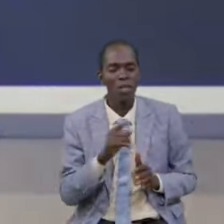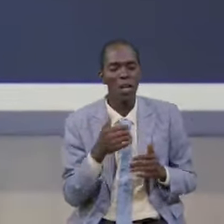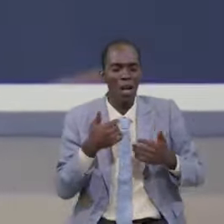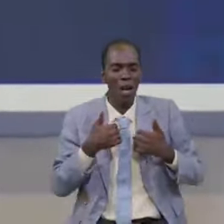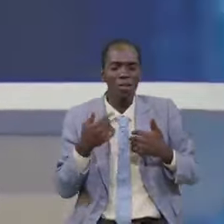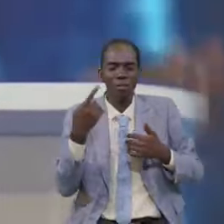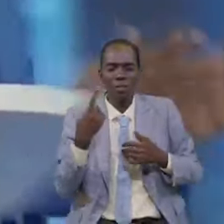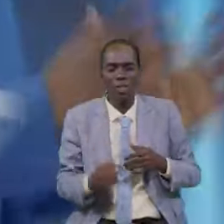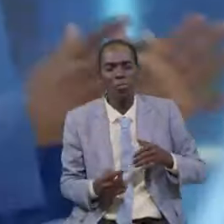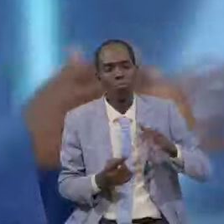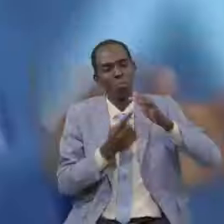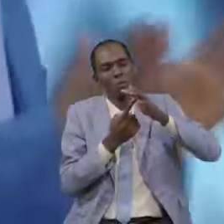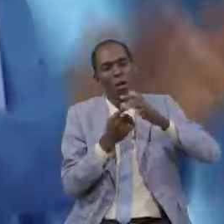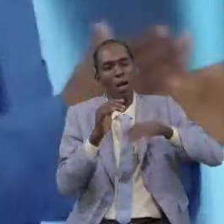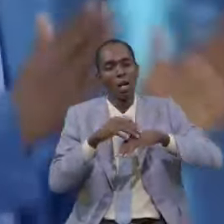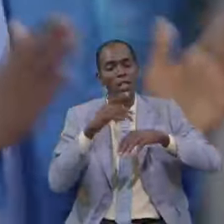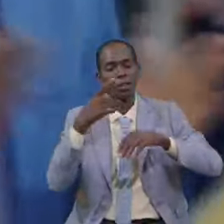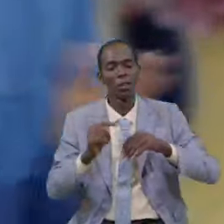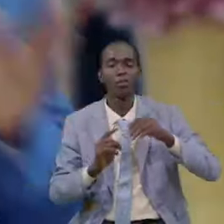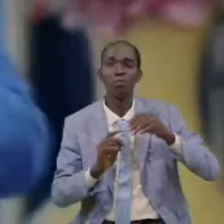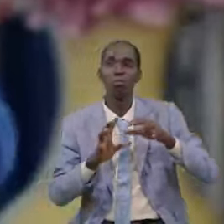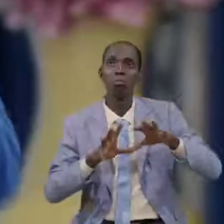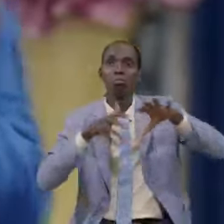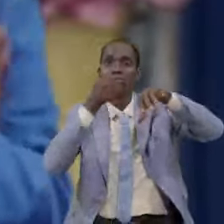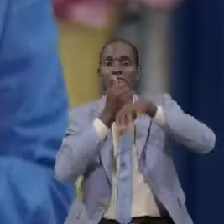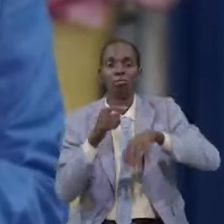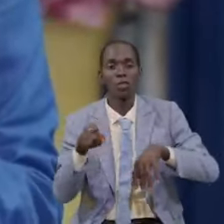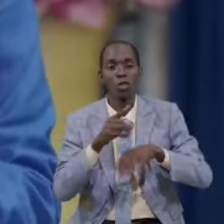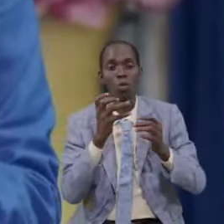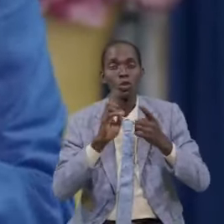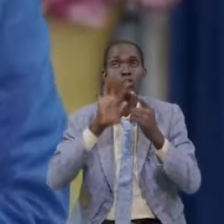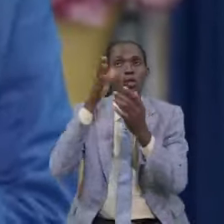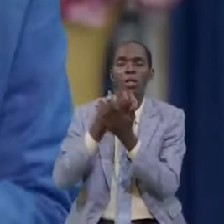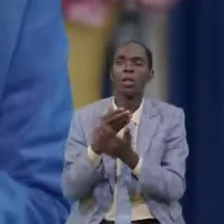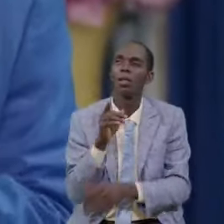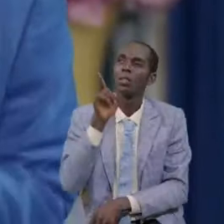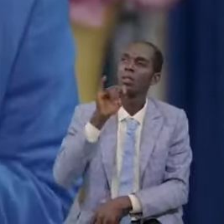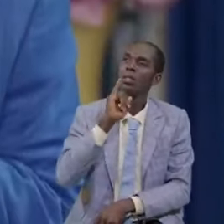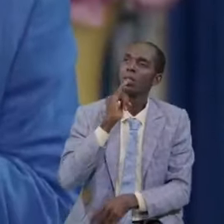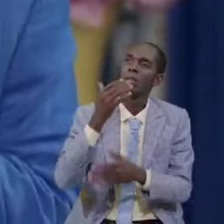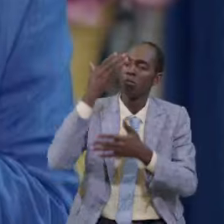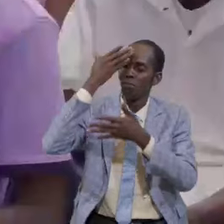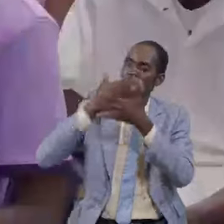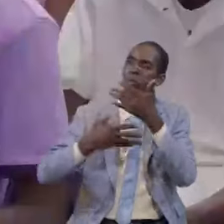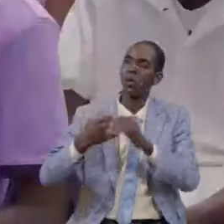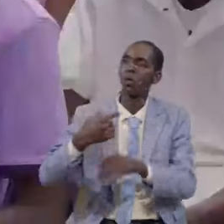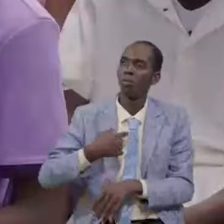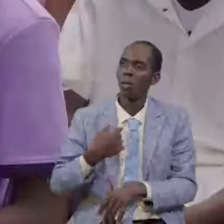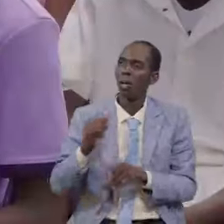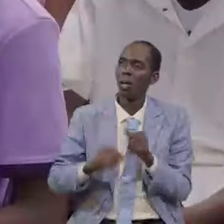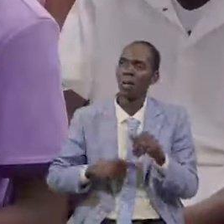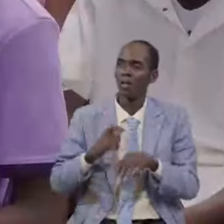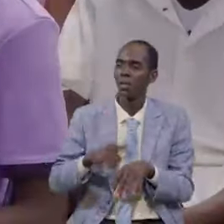reach. And they say, that goal is before me all the time. Because of that, they set